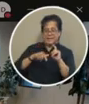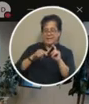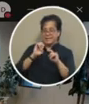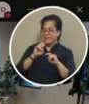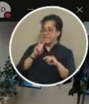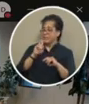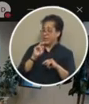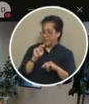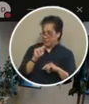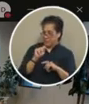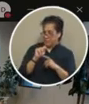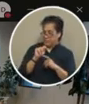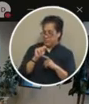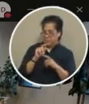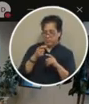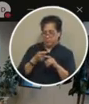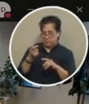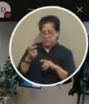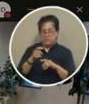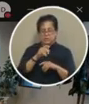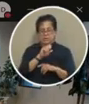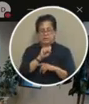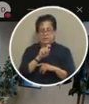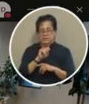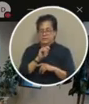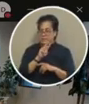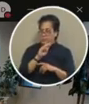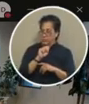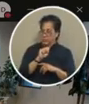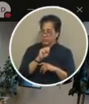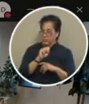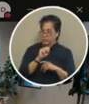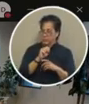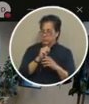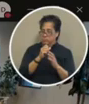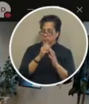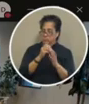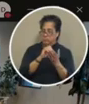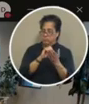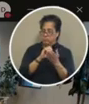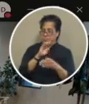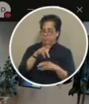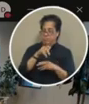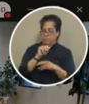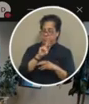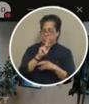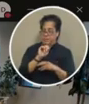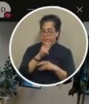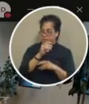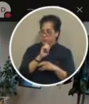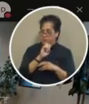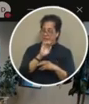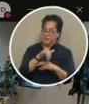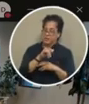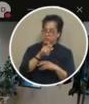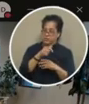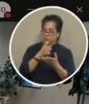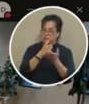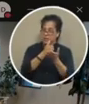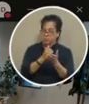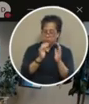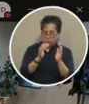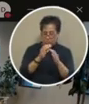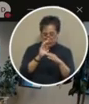as far as the stimulus package has been passed by the federal government, that stimulus package is supposed to assist